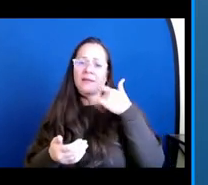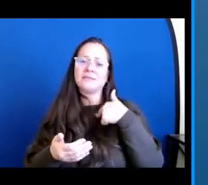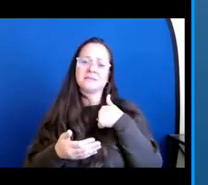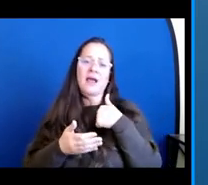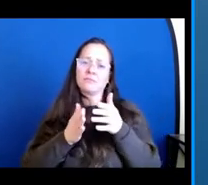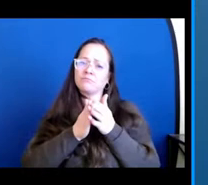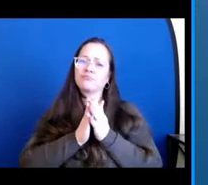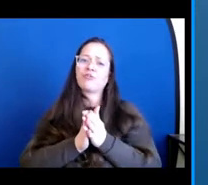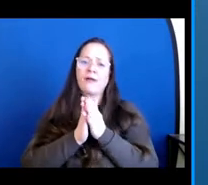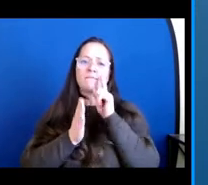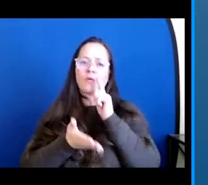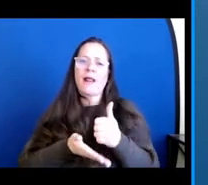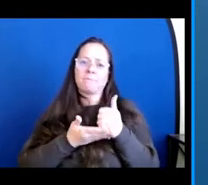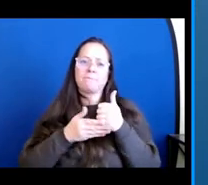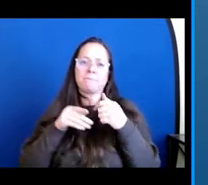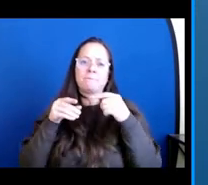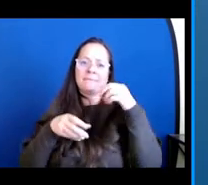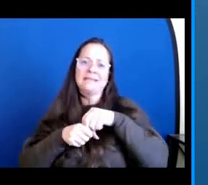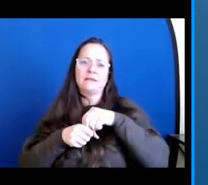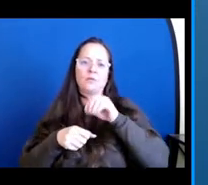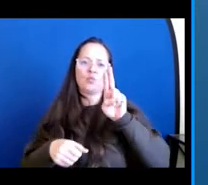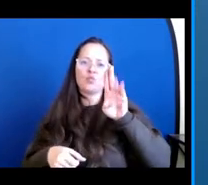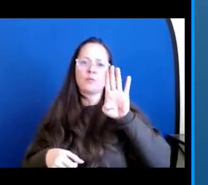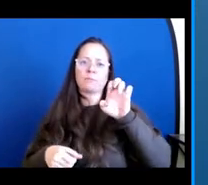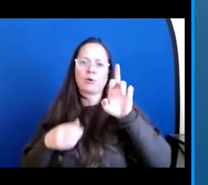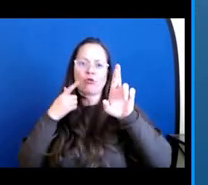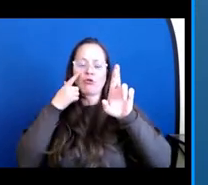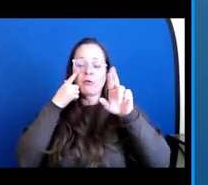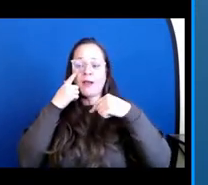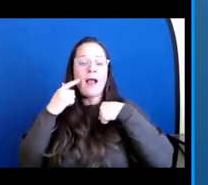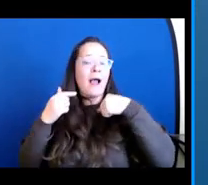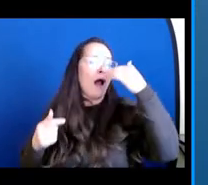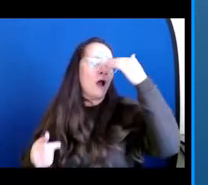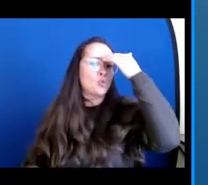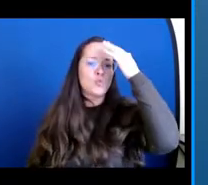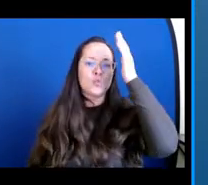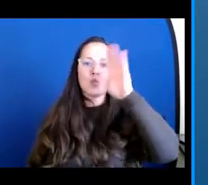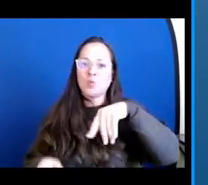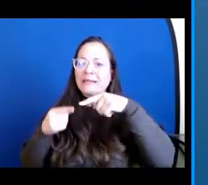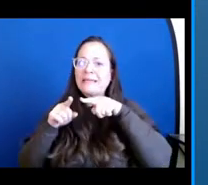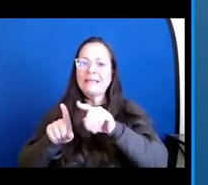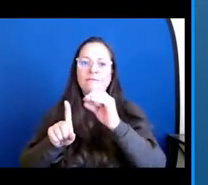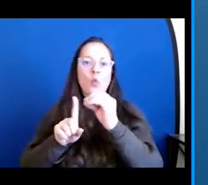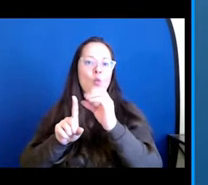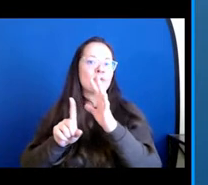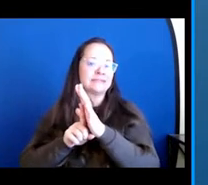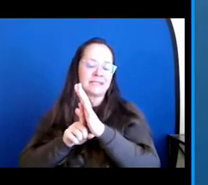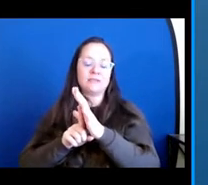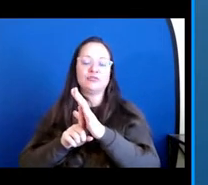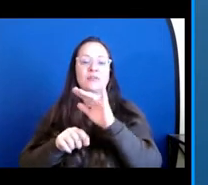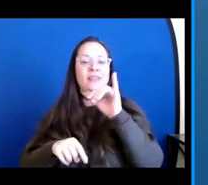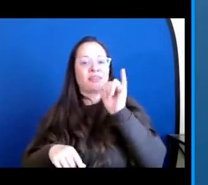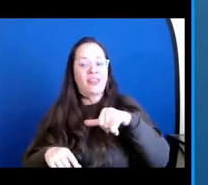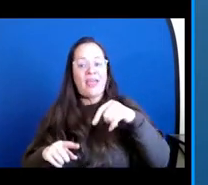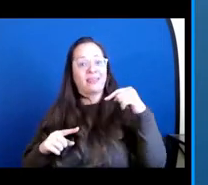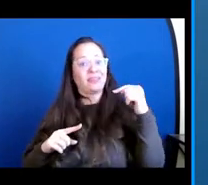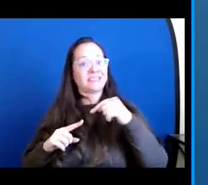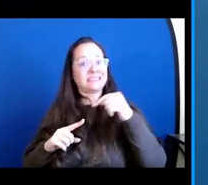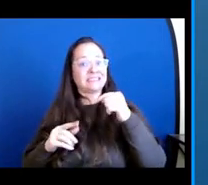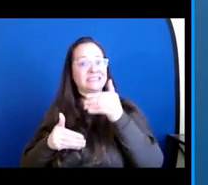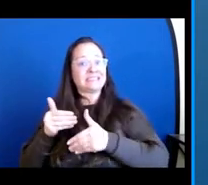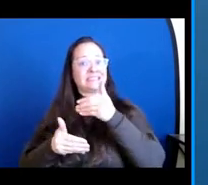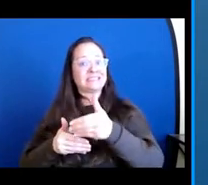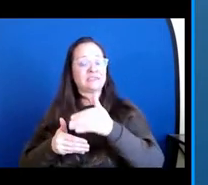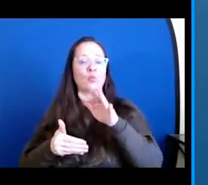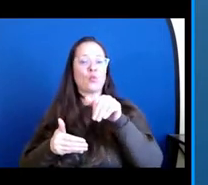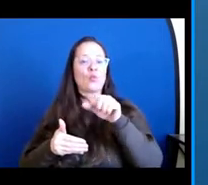Uber because I knew for a fact even in the orientation um that this was a bit committed to sit